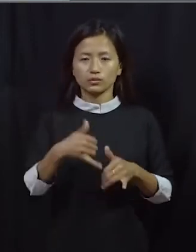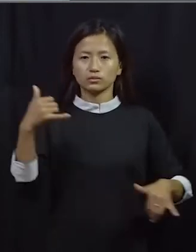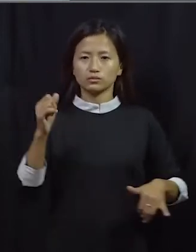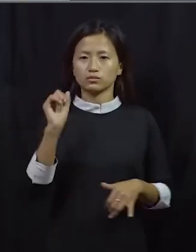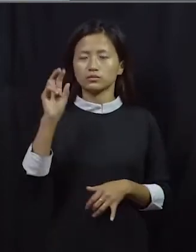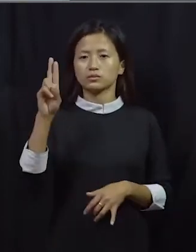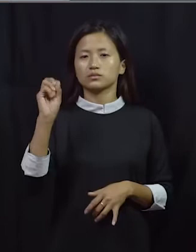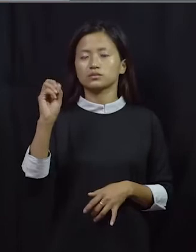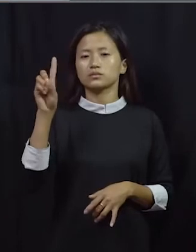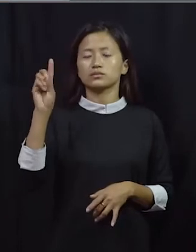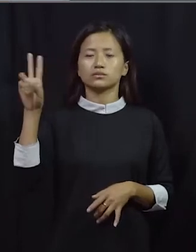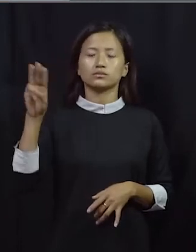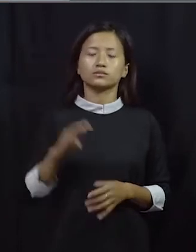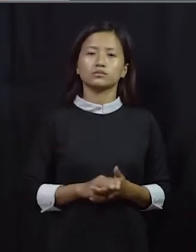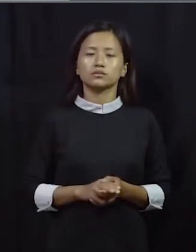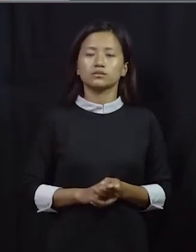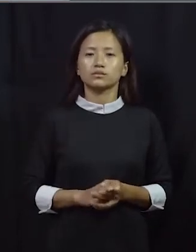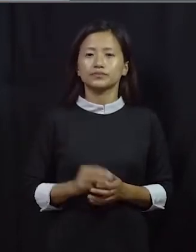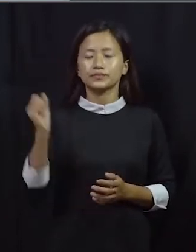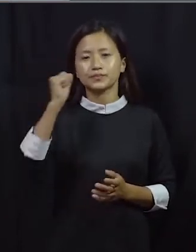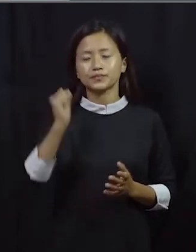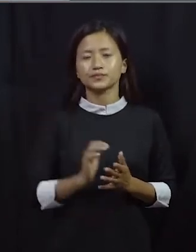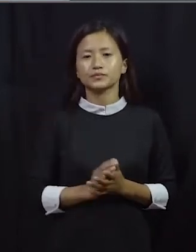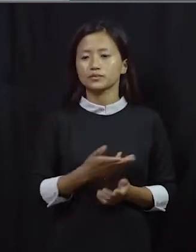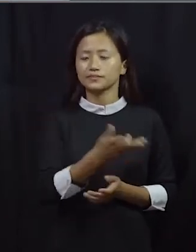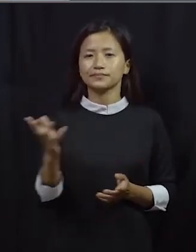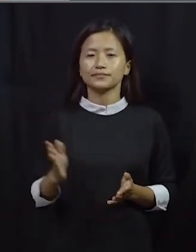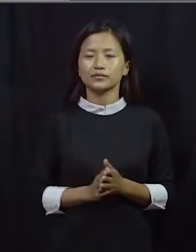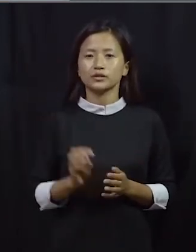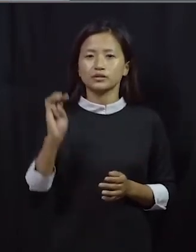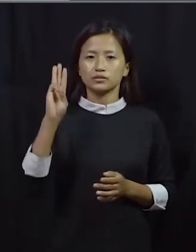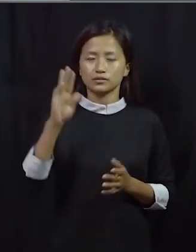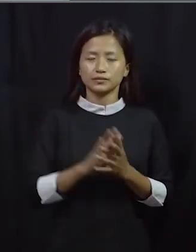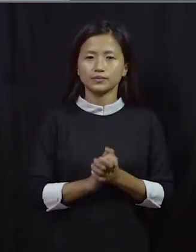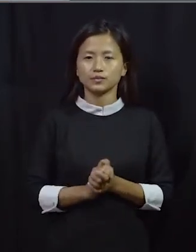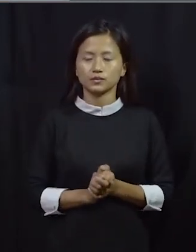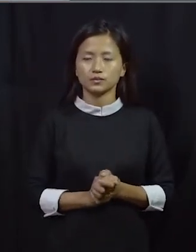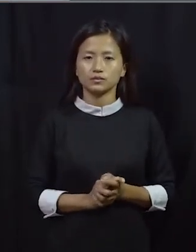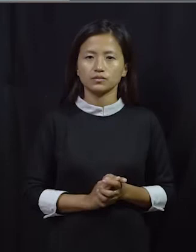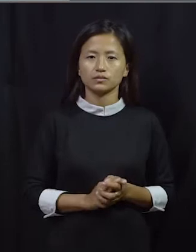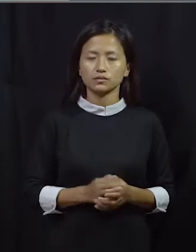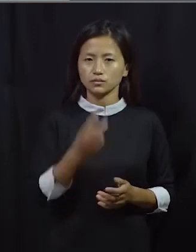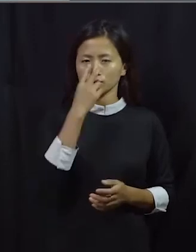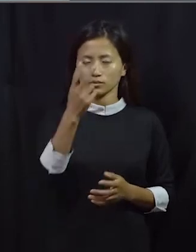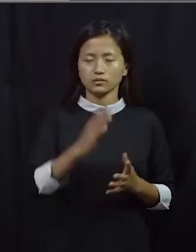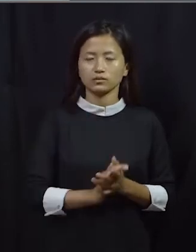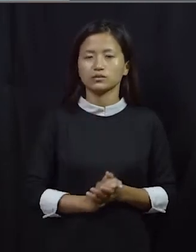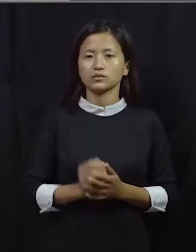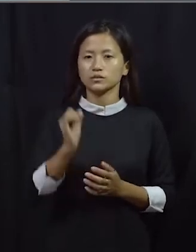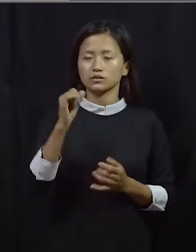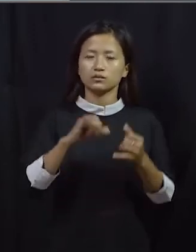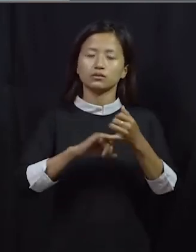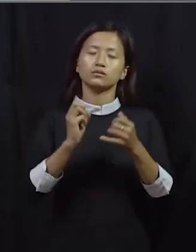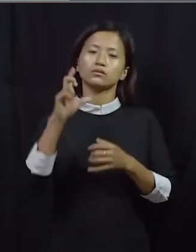2013. So, there are three instances. Let's see the solution